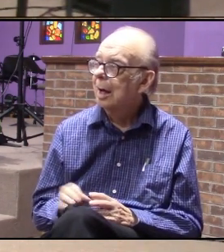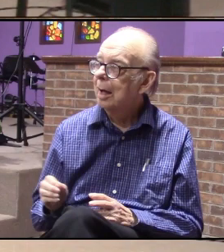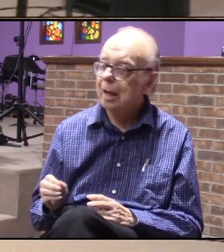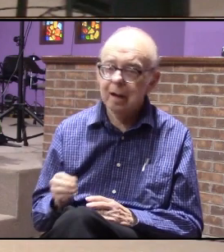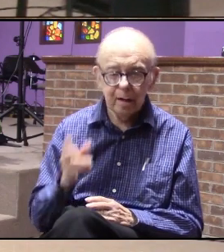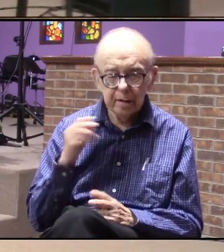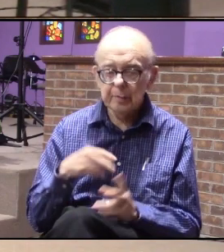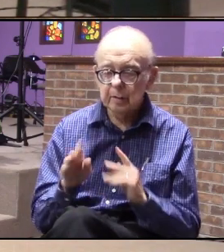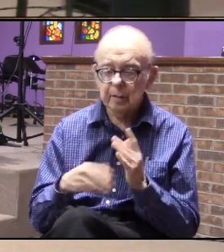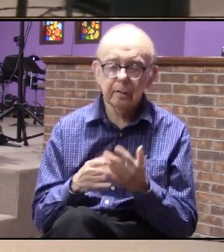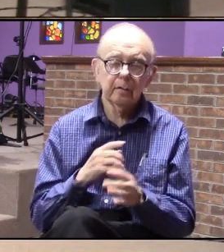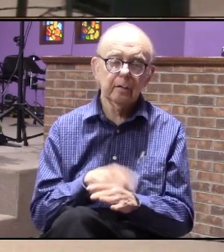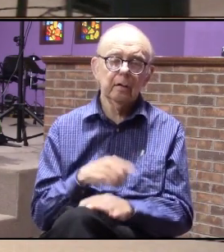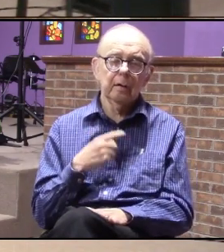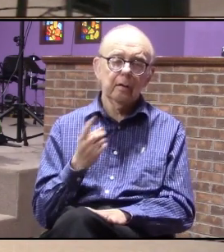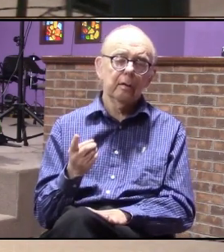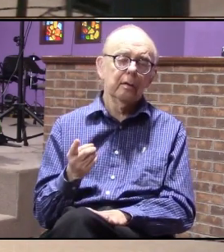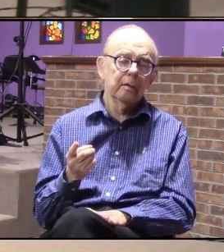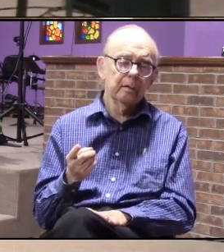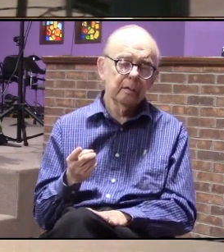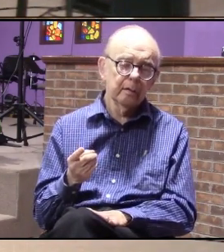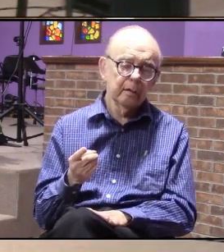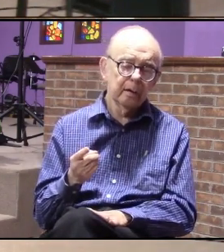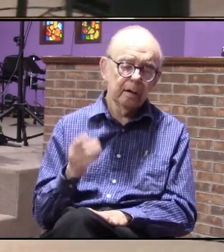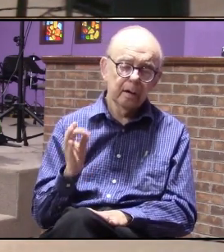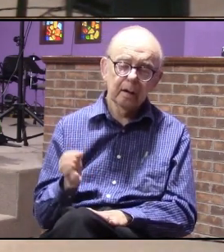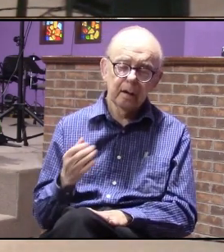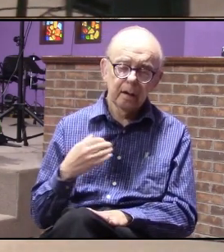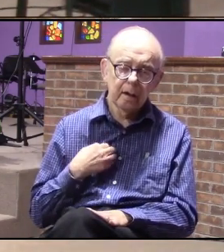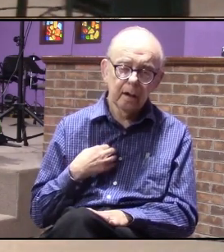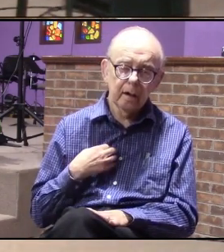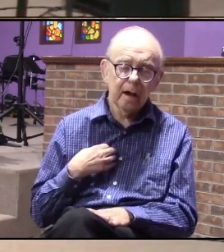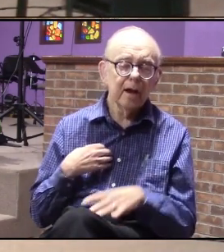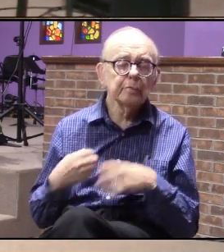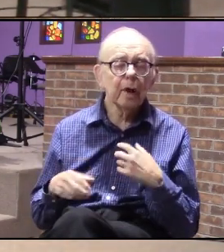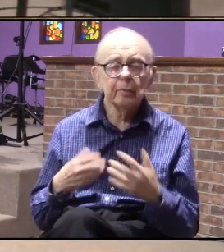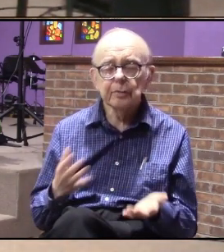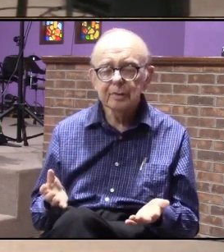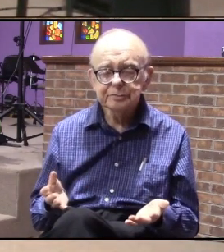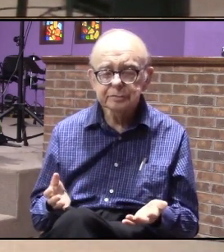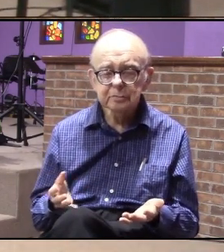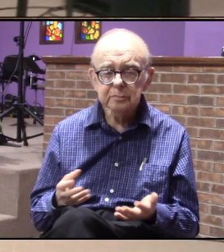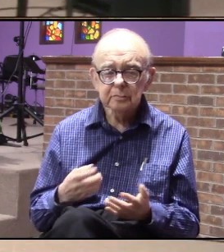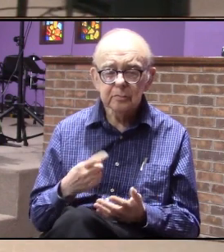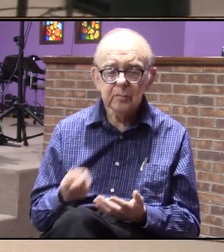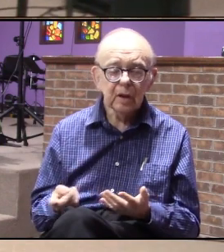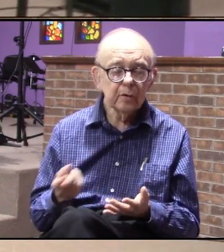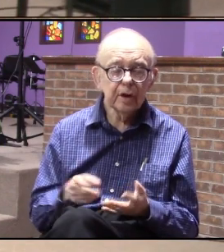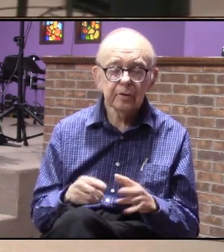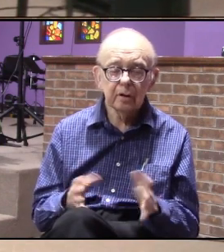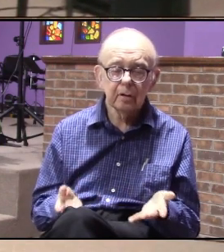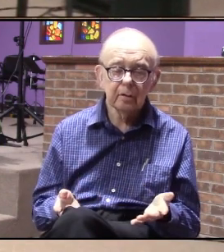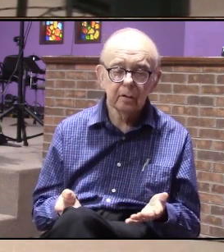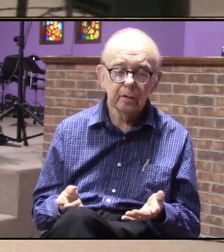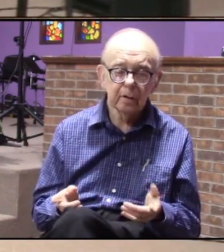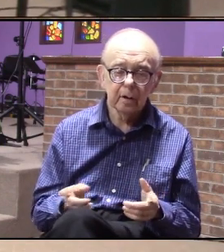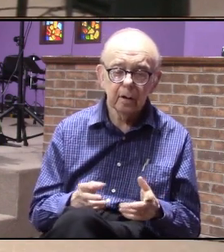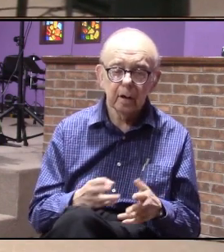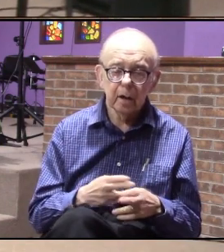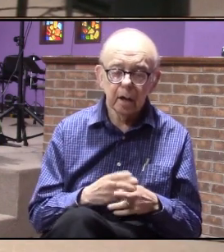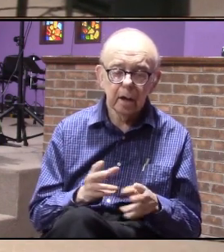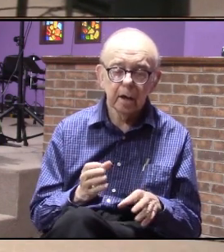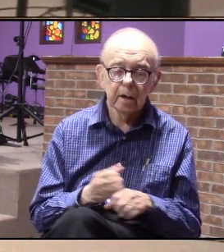I hear people all the time saying, man, Pastor, I've got problems. And I said, when did they start? They said, as soon as